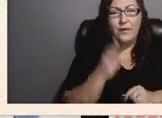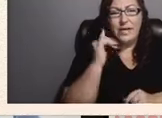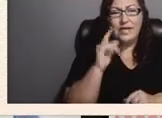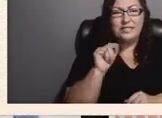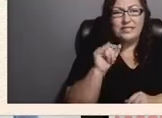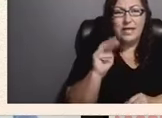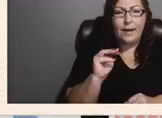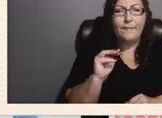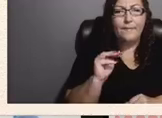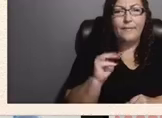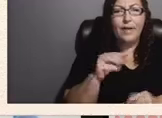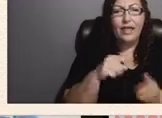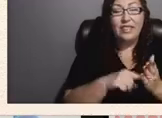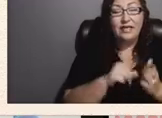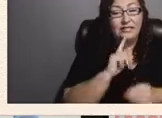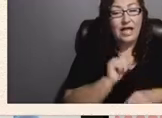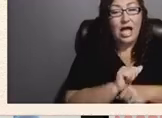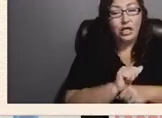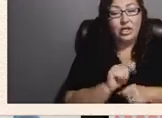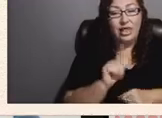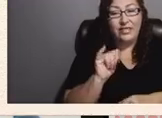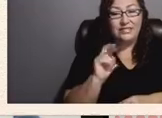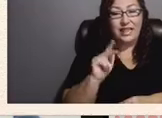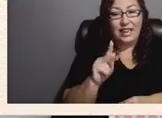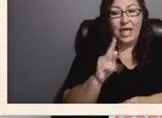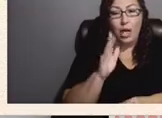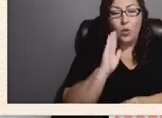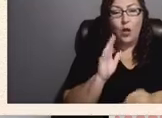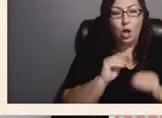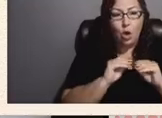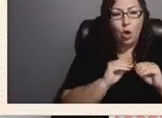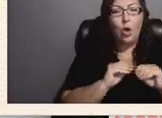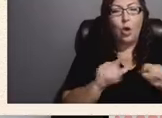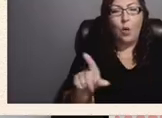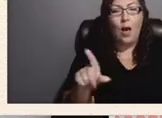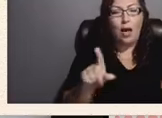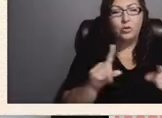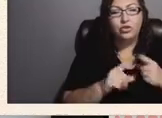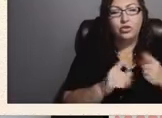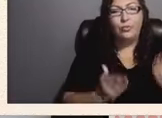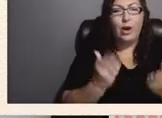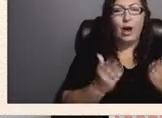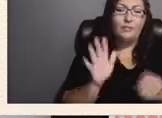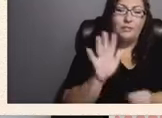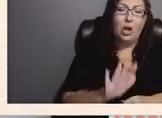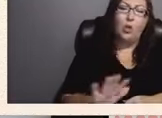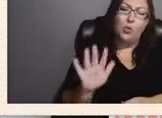this link is going to go out to probably around